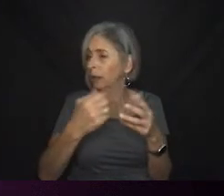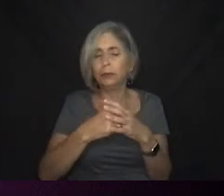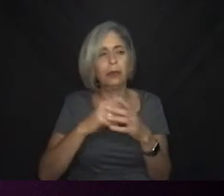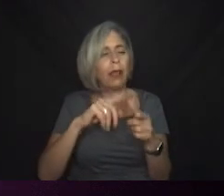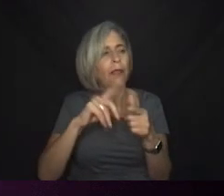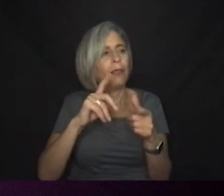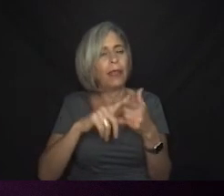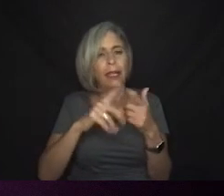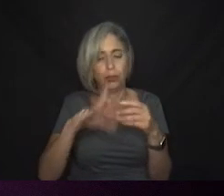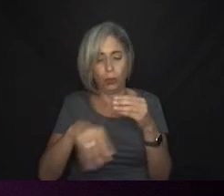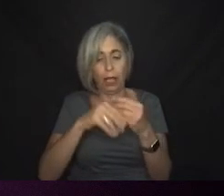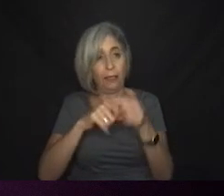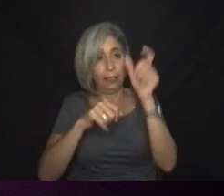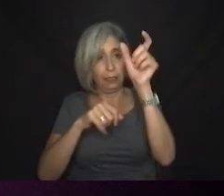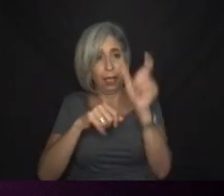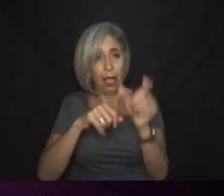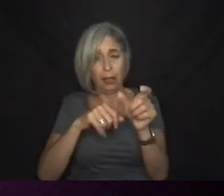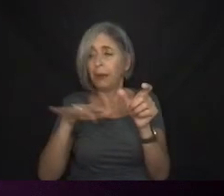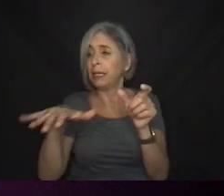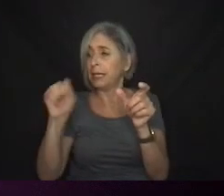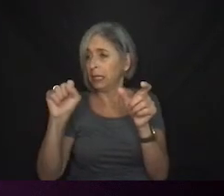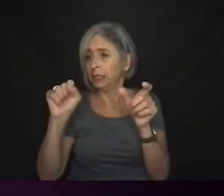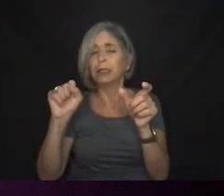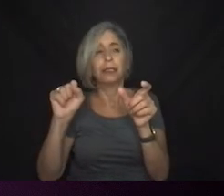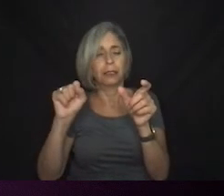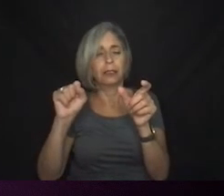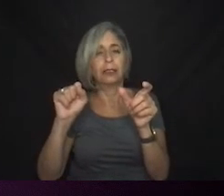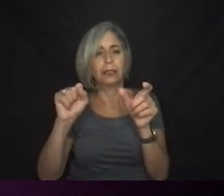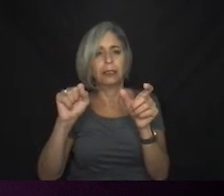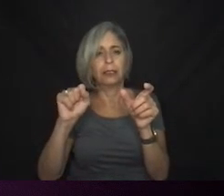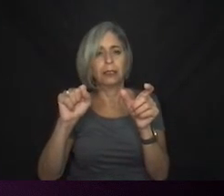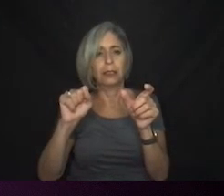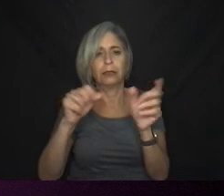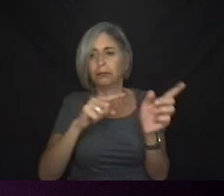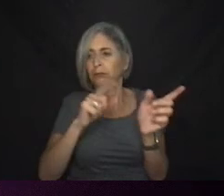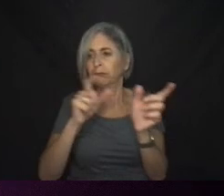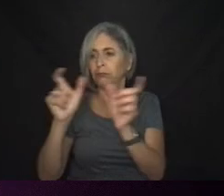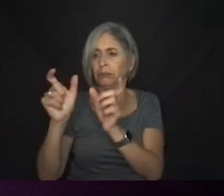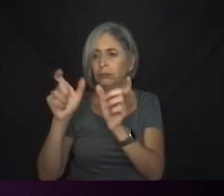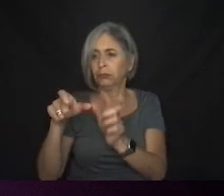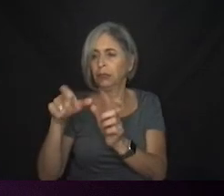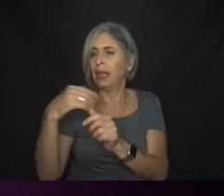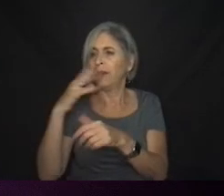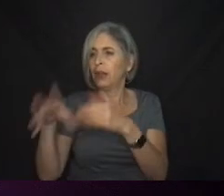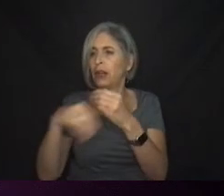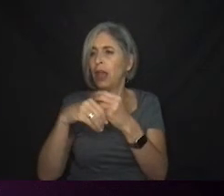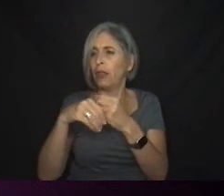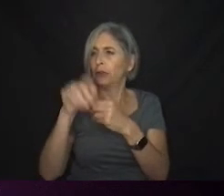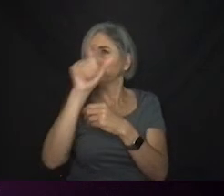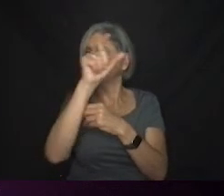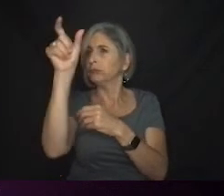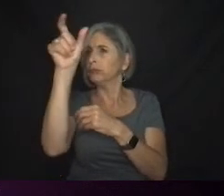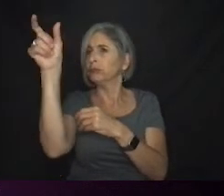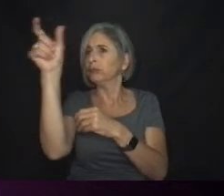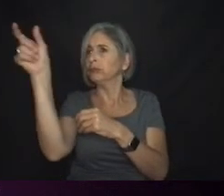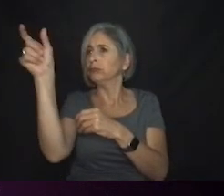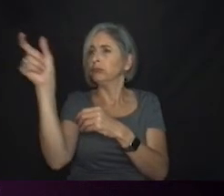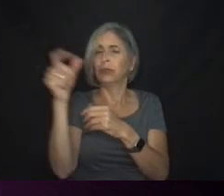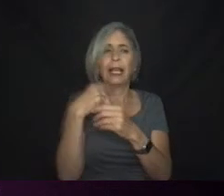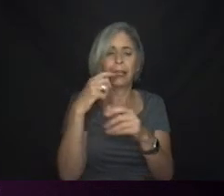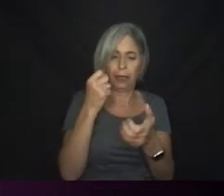And then it's, do you want to add this column to your branch? Yes. And so it's done. So now if I go here, and I have another branch in the UI, I can just confirm what I